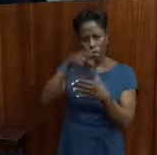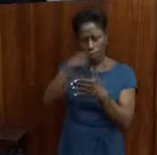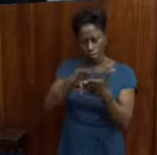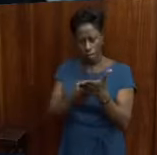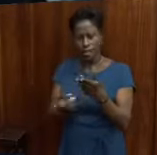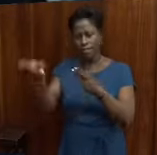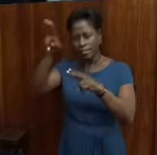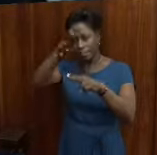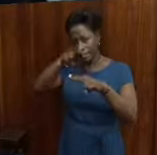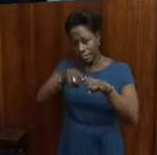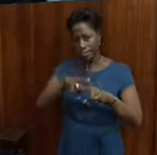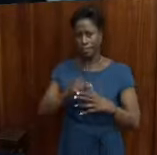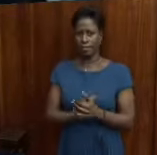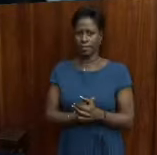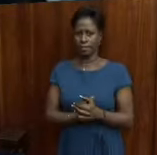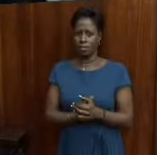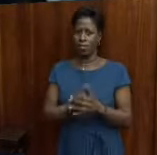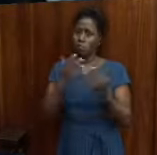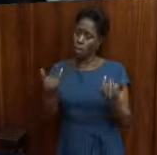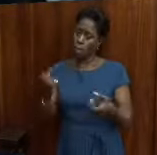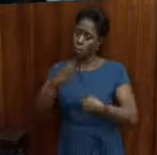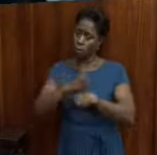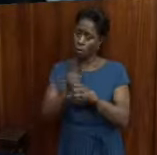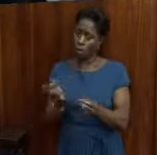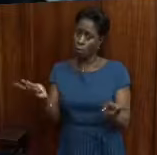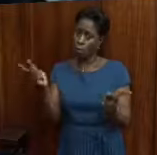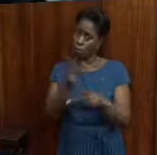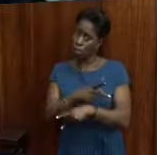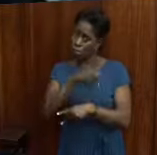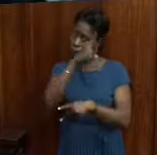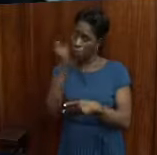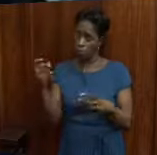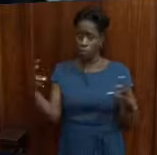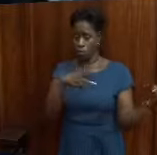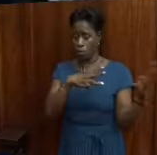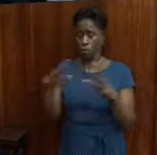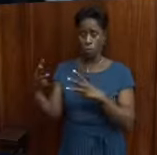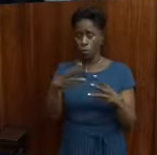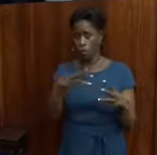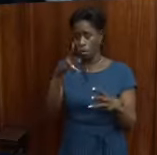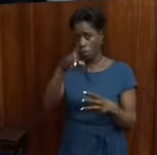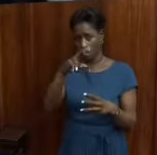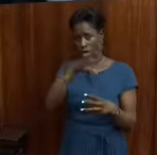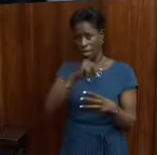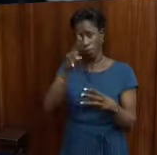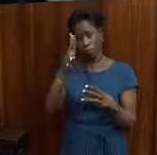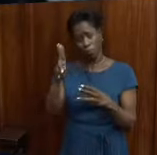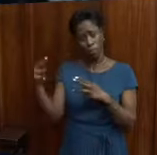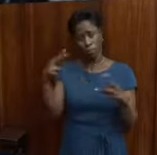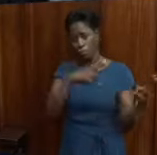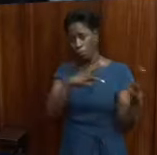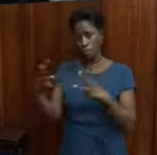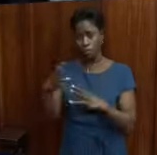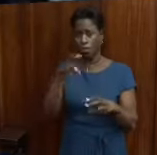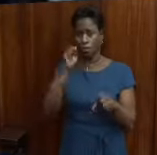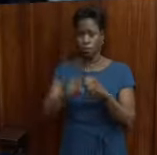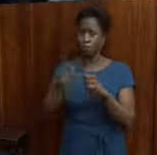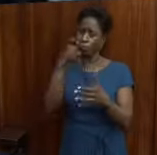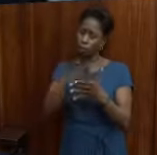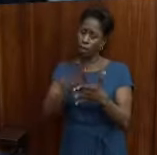This price increase has worsened because of the Ukraine-Russian war, with oil prices reaching